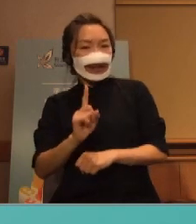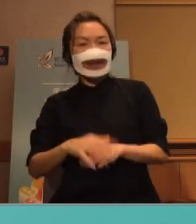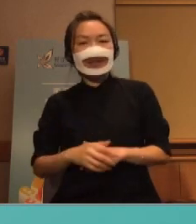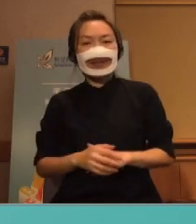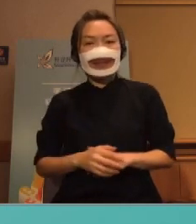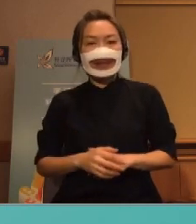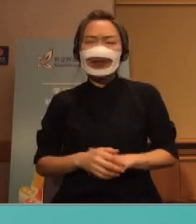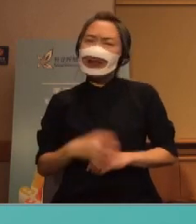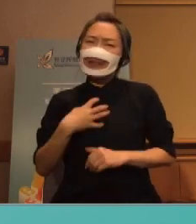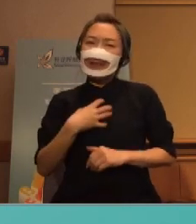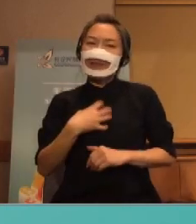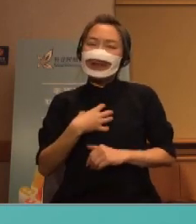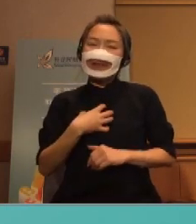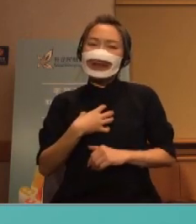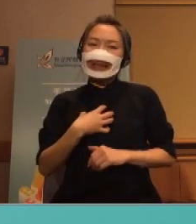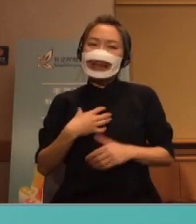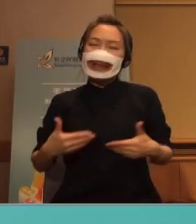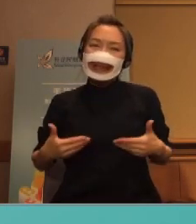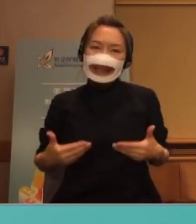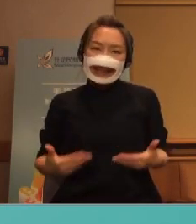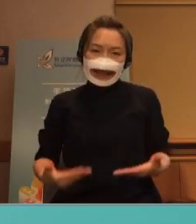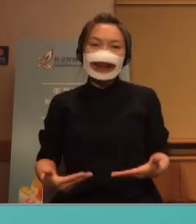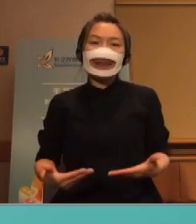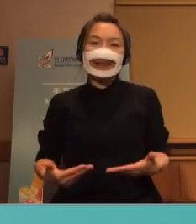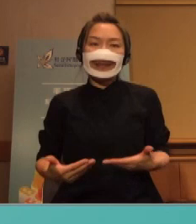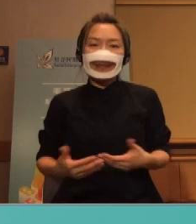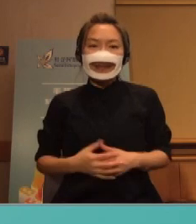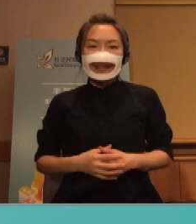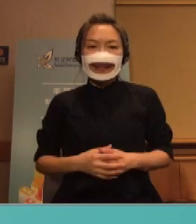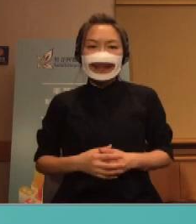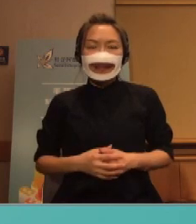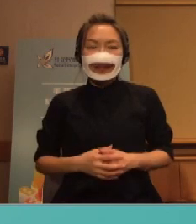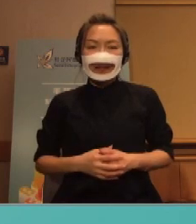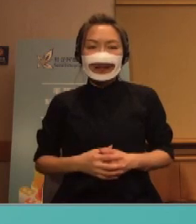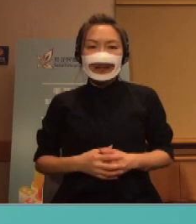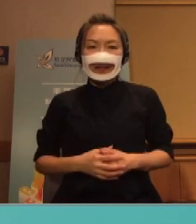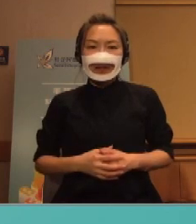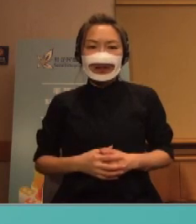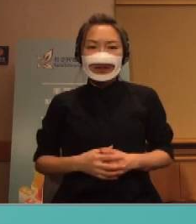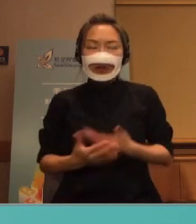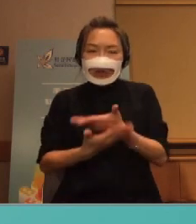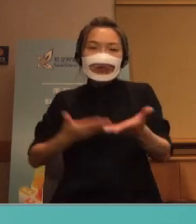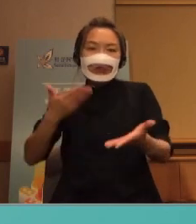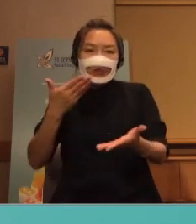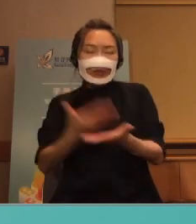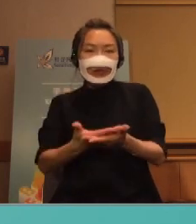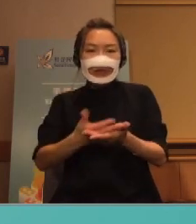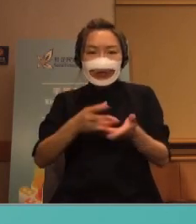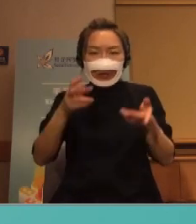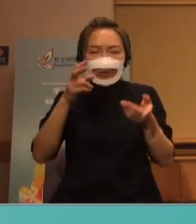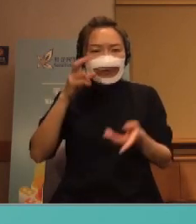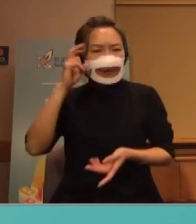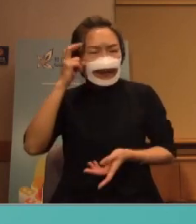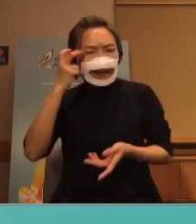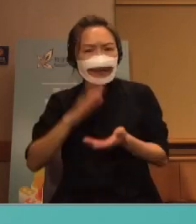deep reevaluation of whether or not, crypto has an interesting future. After the whole sort of, negative news cycle the last 2 weeks, a lot of people